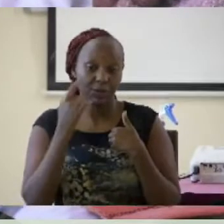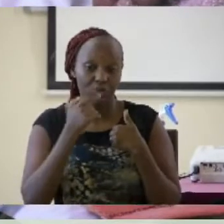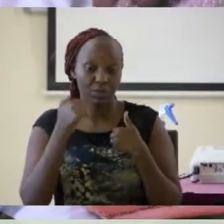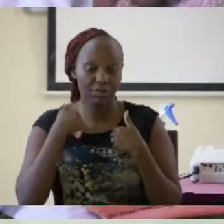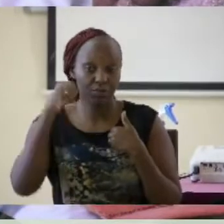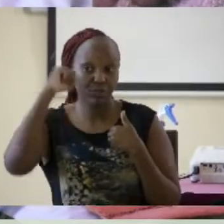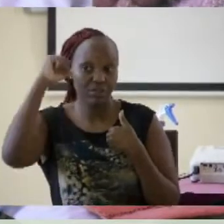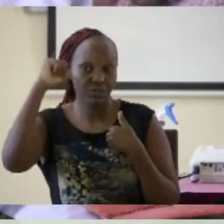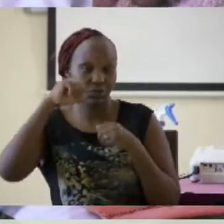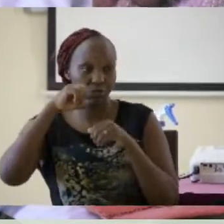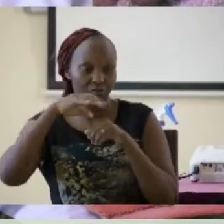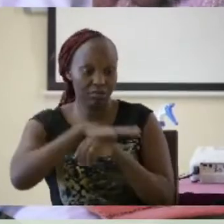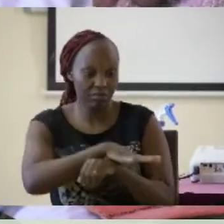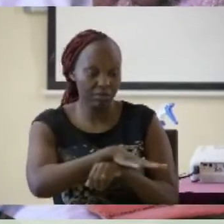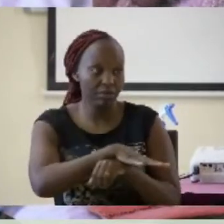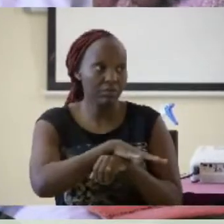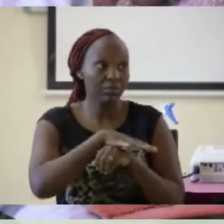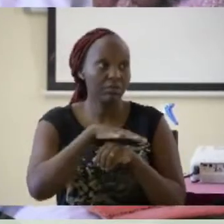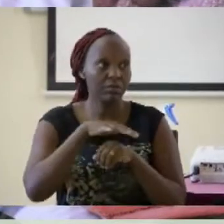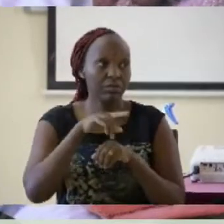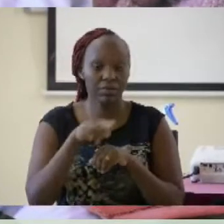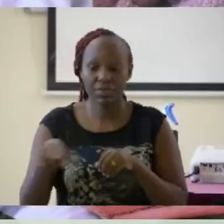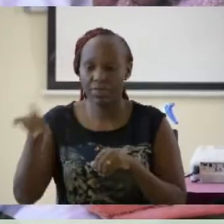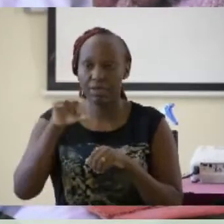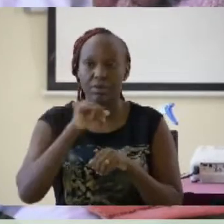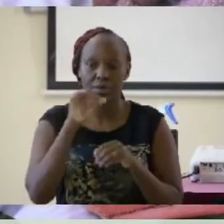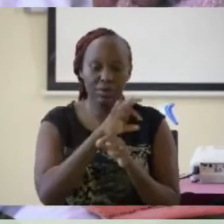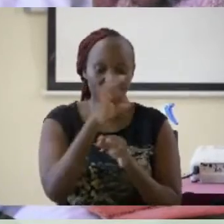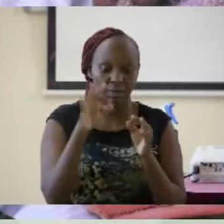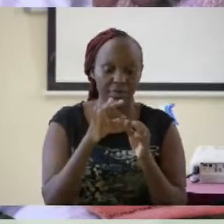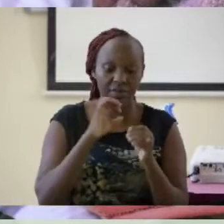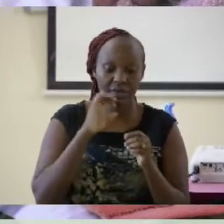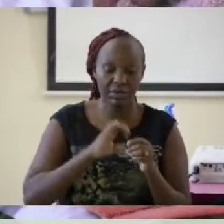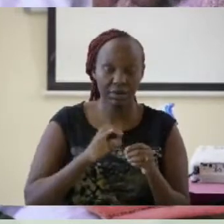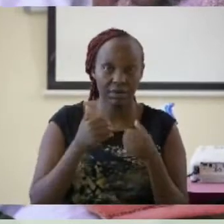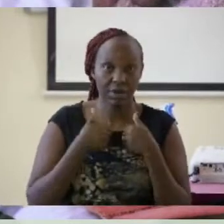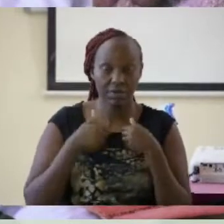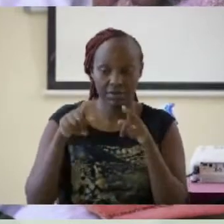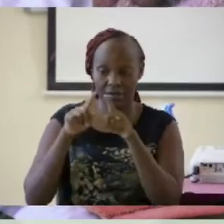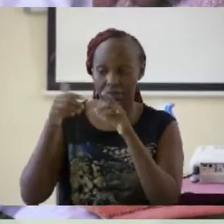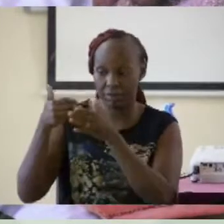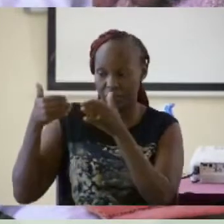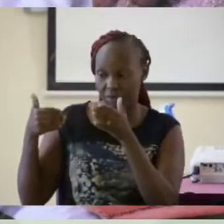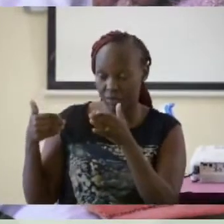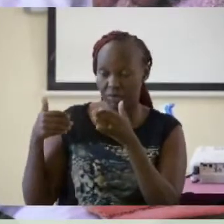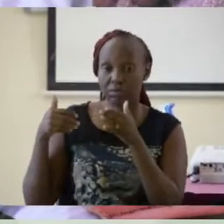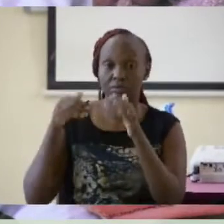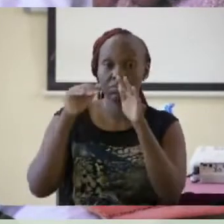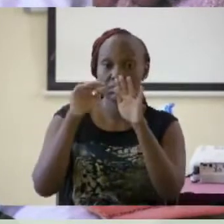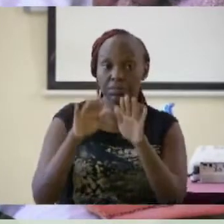political influence. They are not the perfect elders that we had. So it is very important